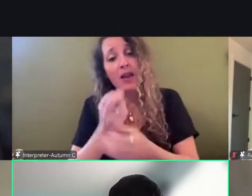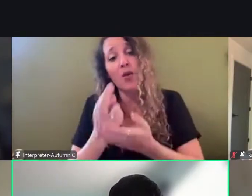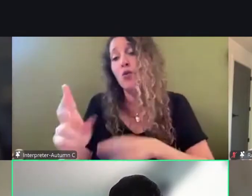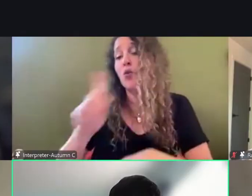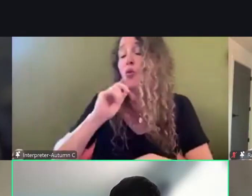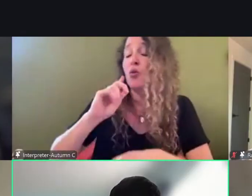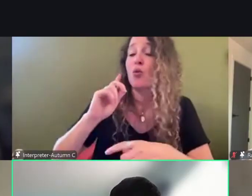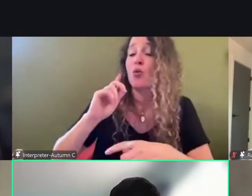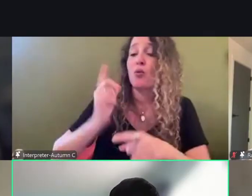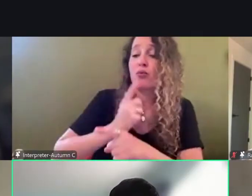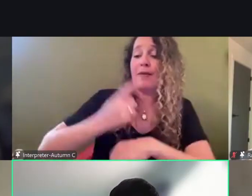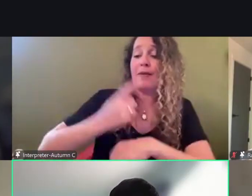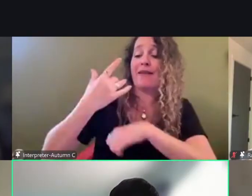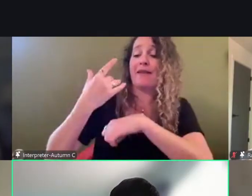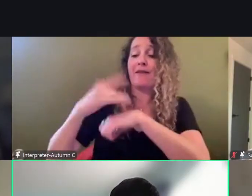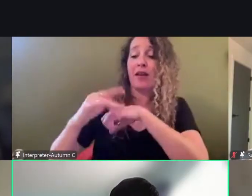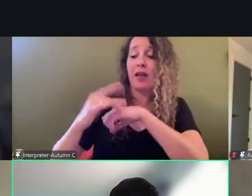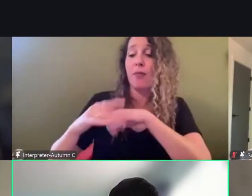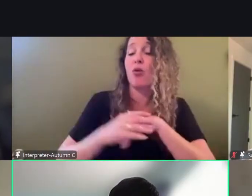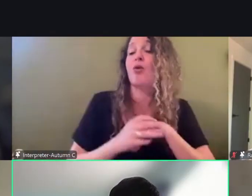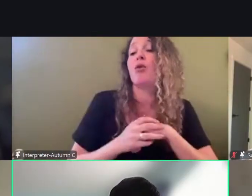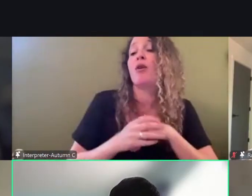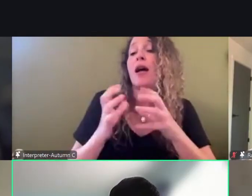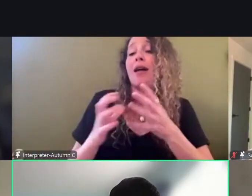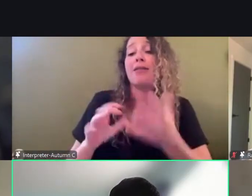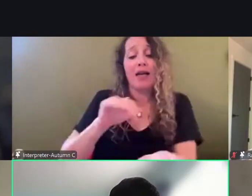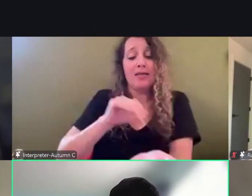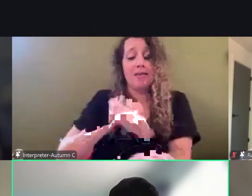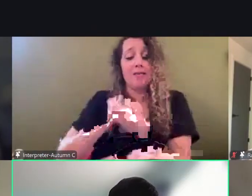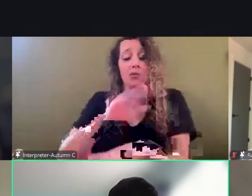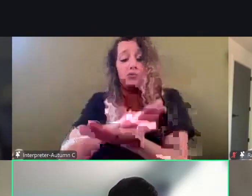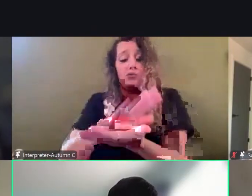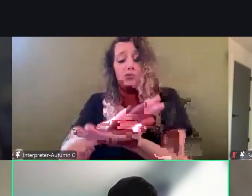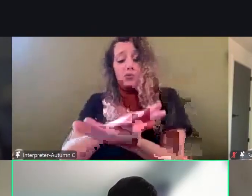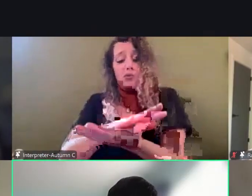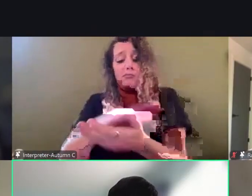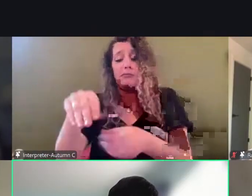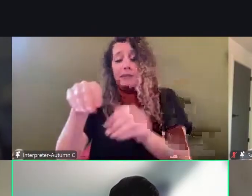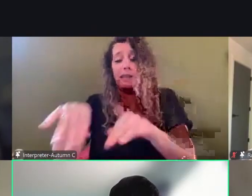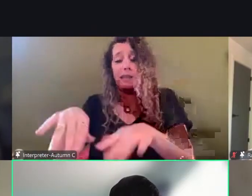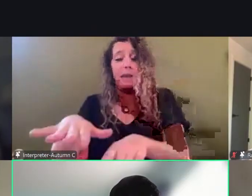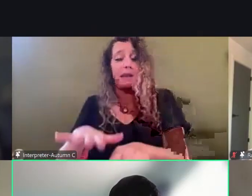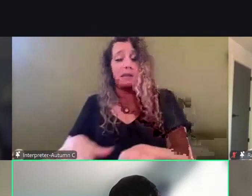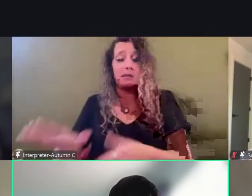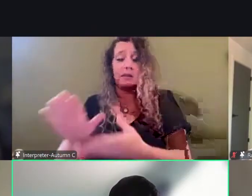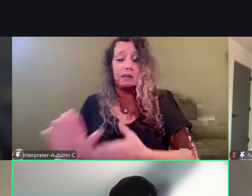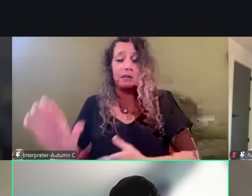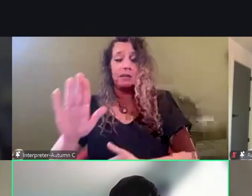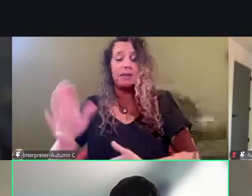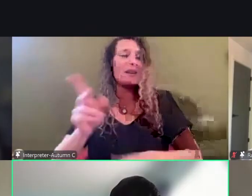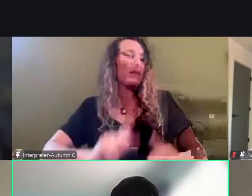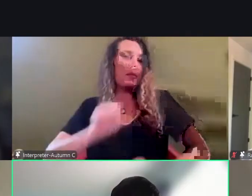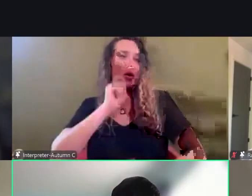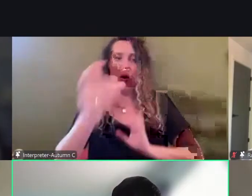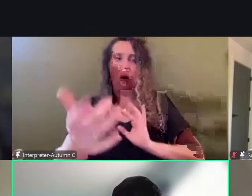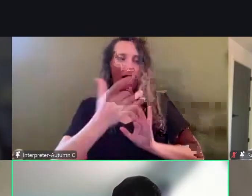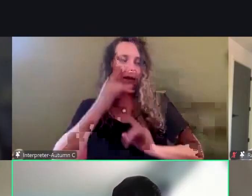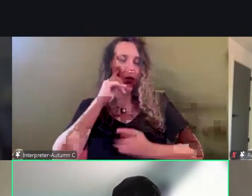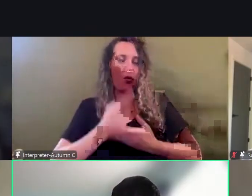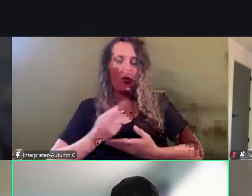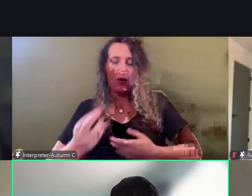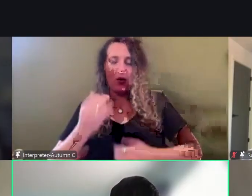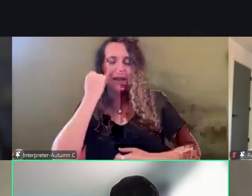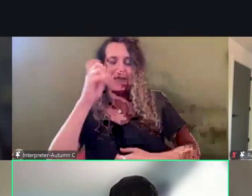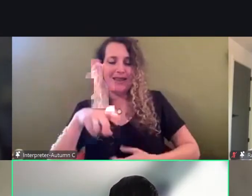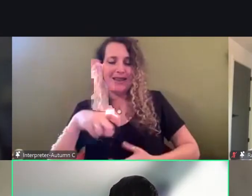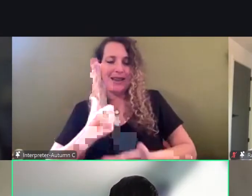I think a lot of what I've seen on the medical school campus is that people won't necessarily reach out for resources or if they need help.